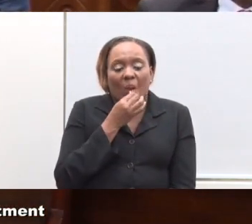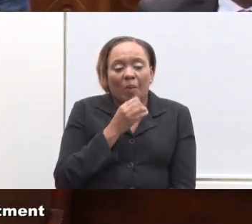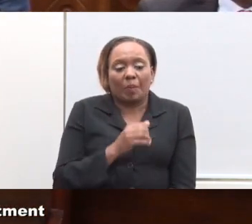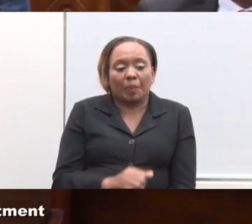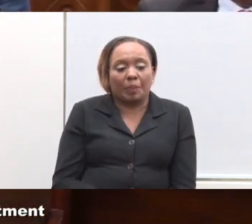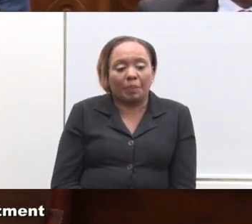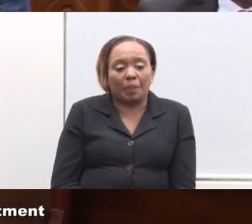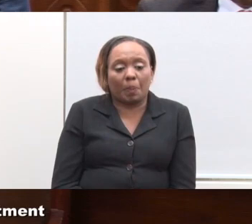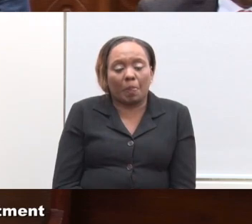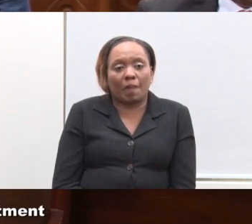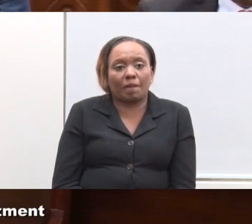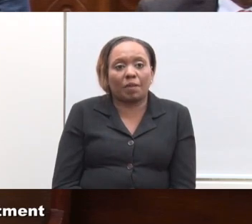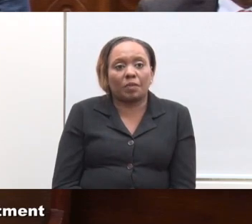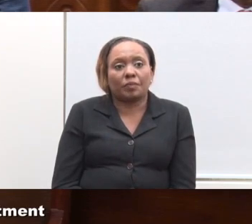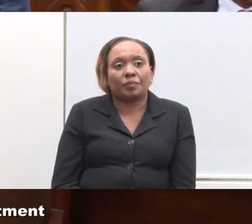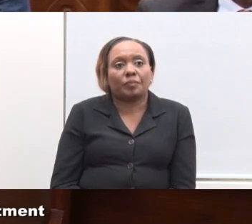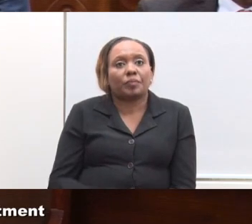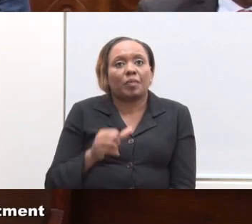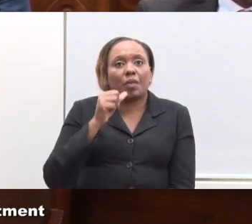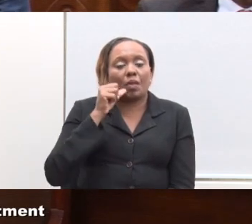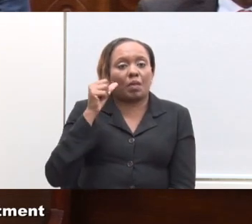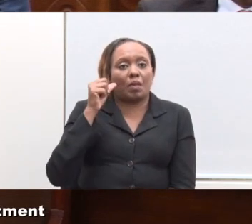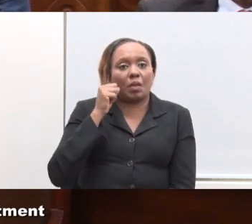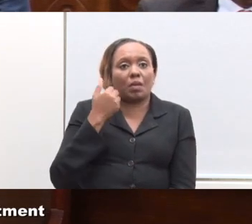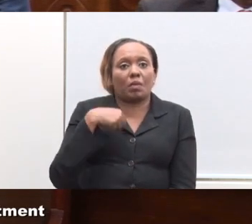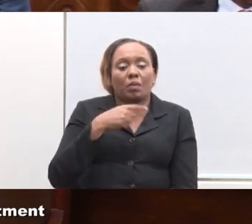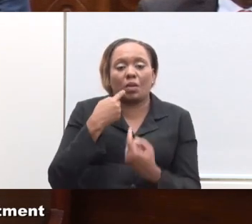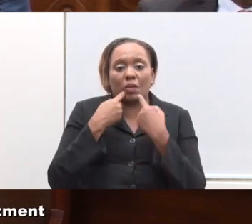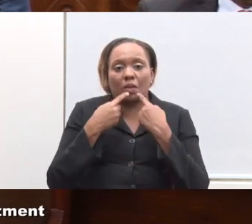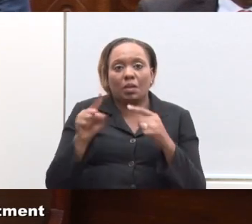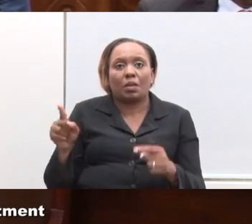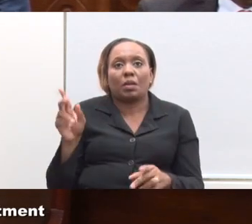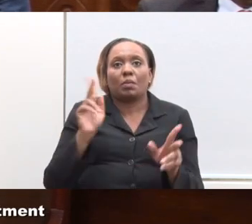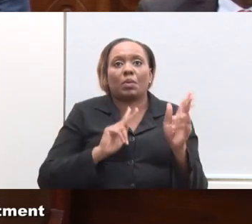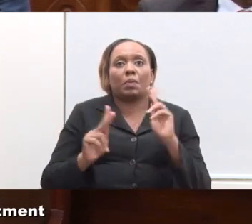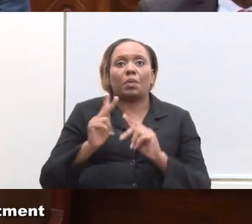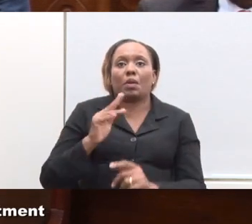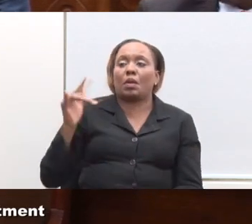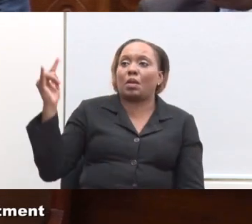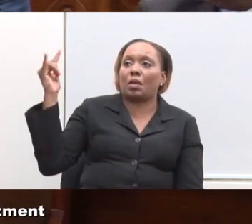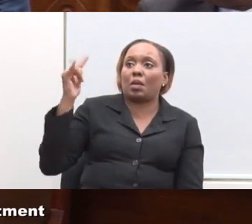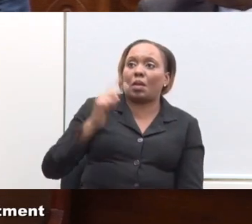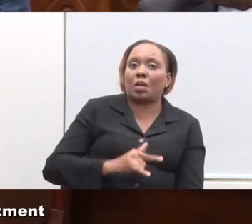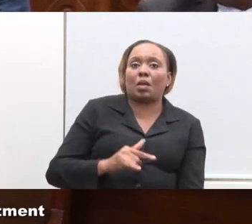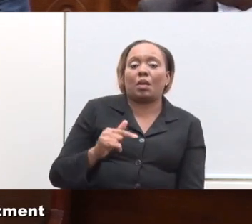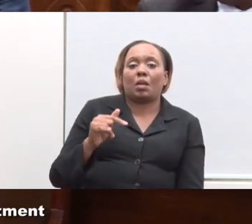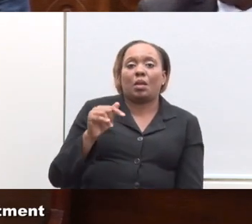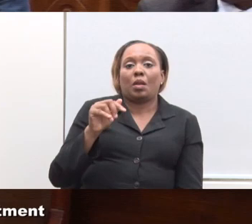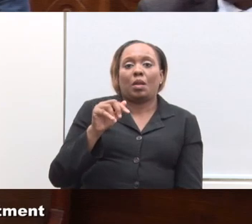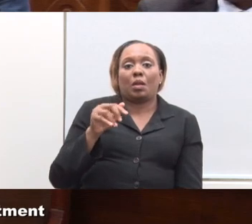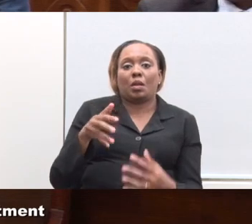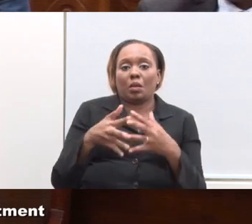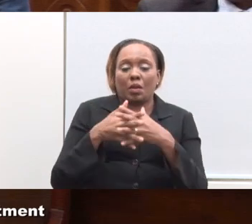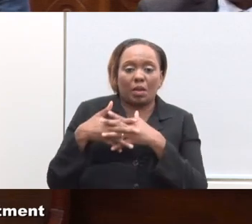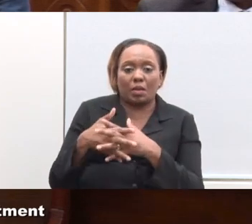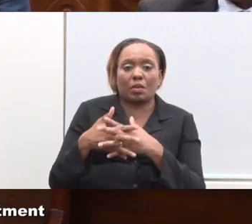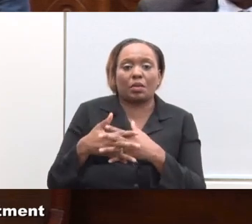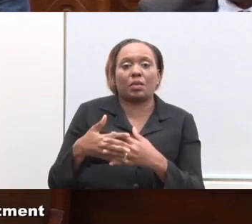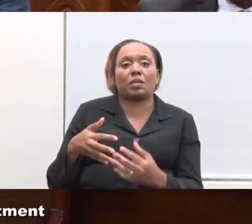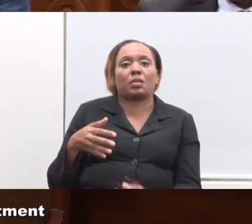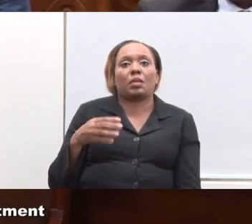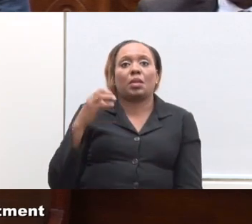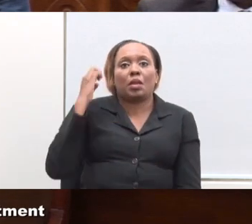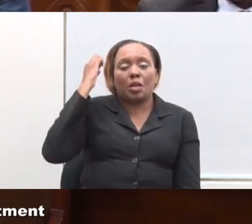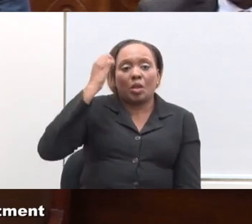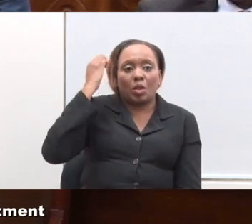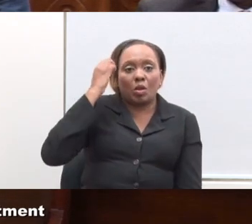a quarantine for all persons returning from the USA, the UK, or Europe for 14 days. It's not